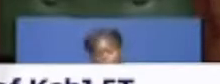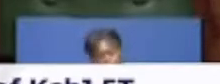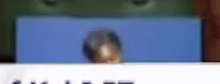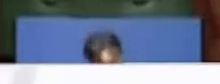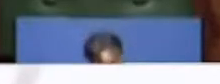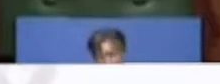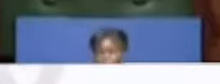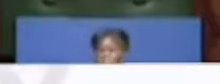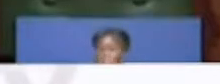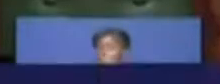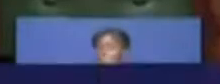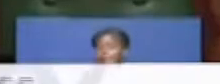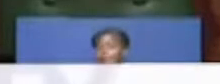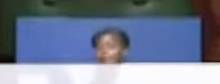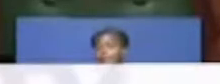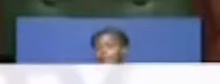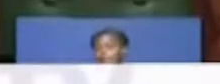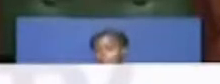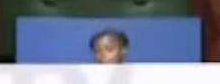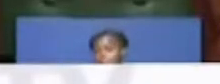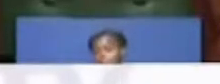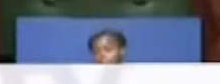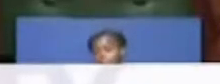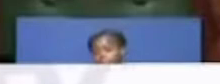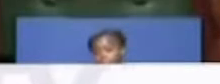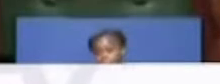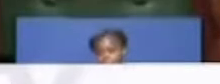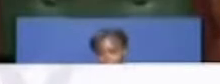this did not happen.